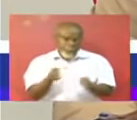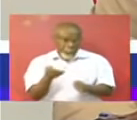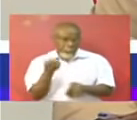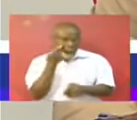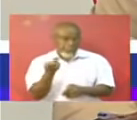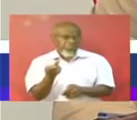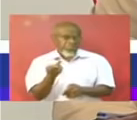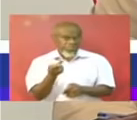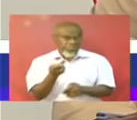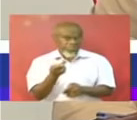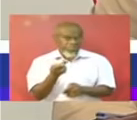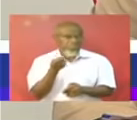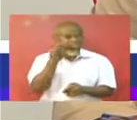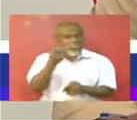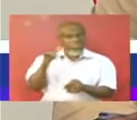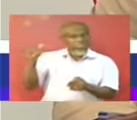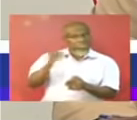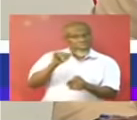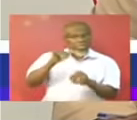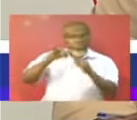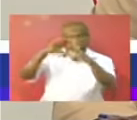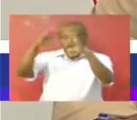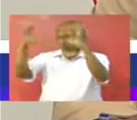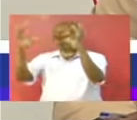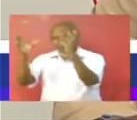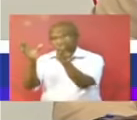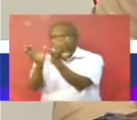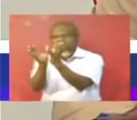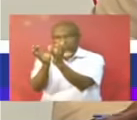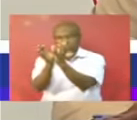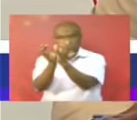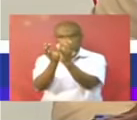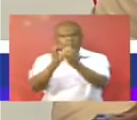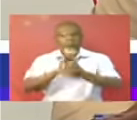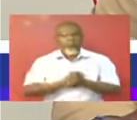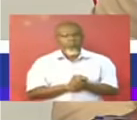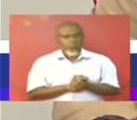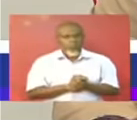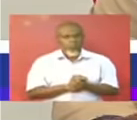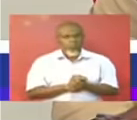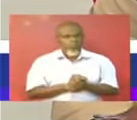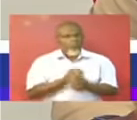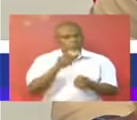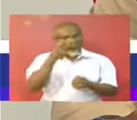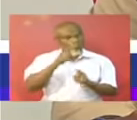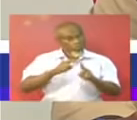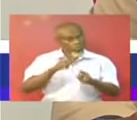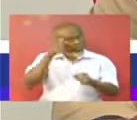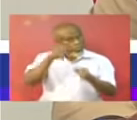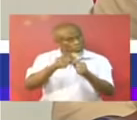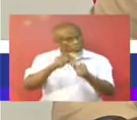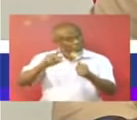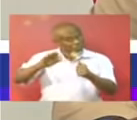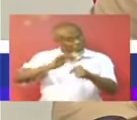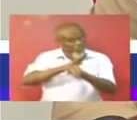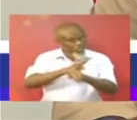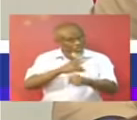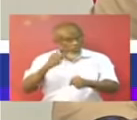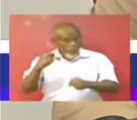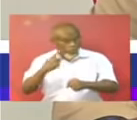what the international data is showing, that full vaccination helps to reduce your risk, both of serious illness